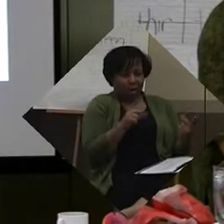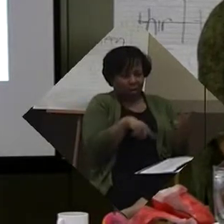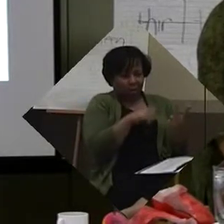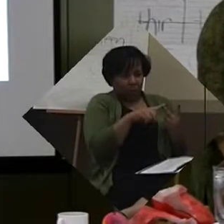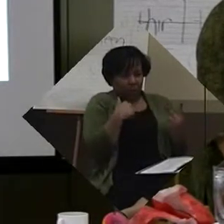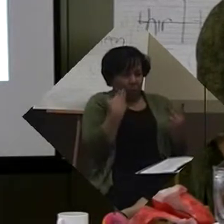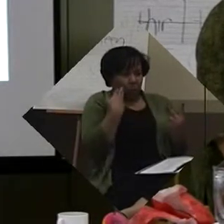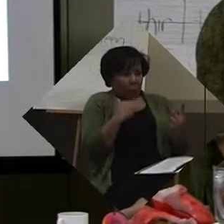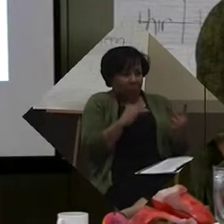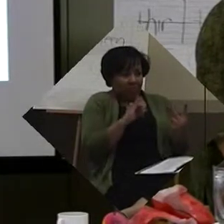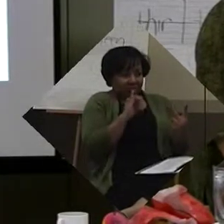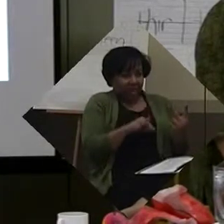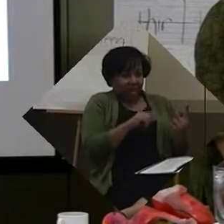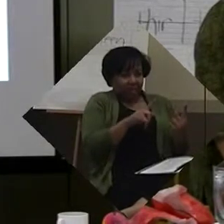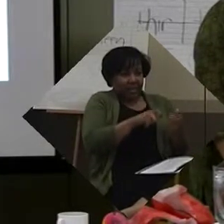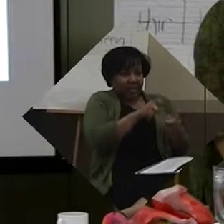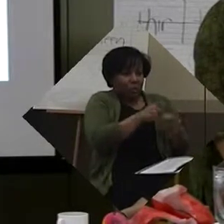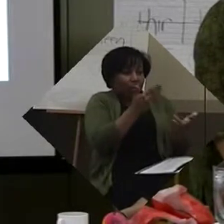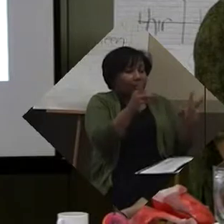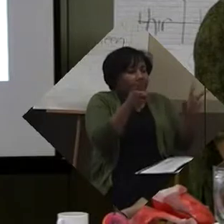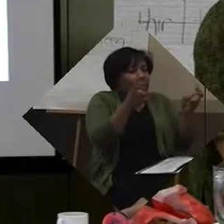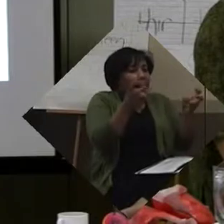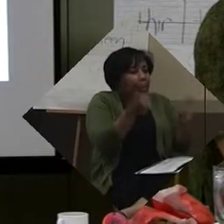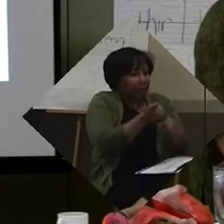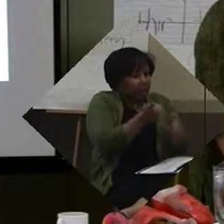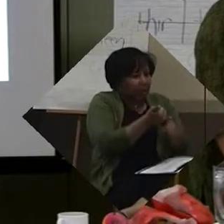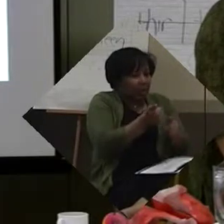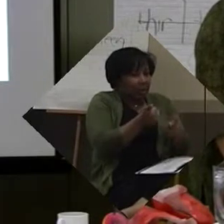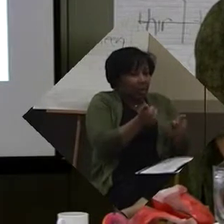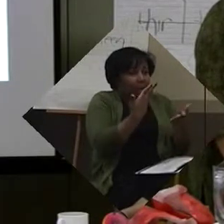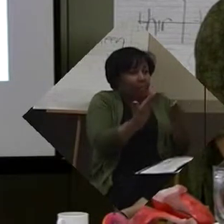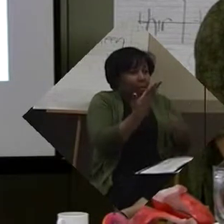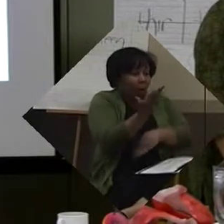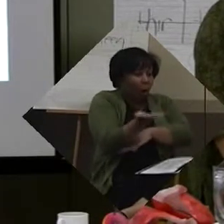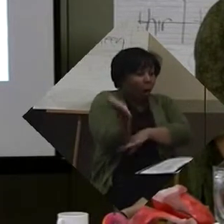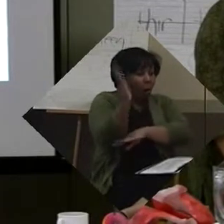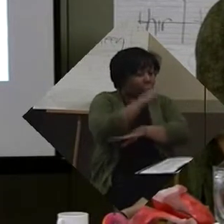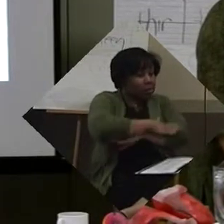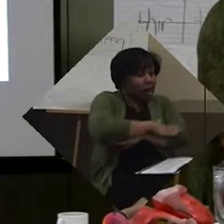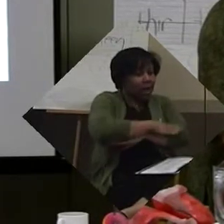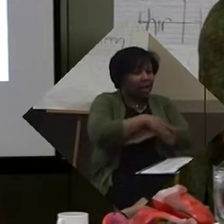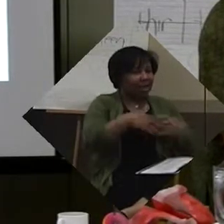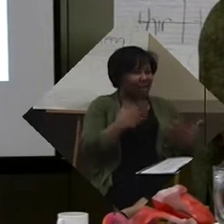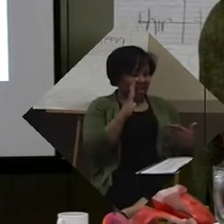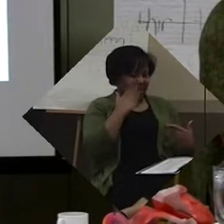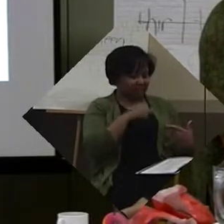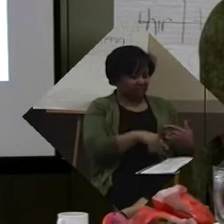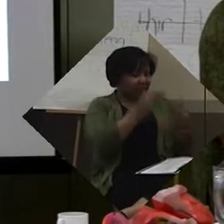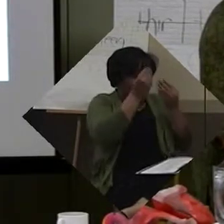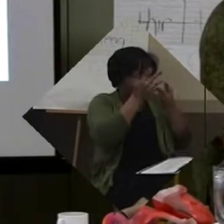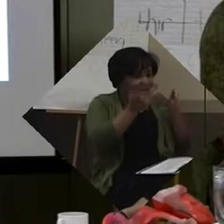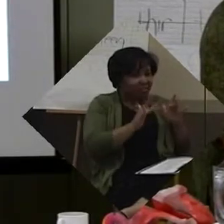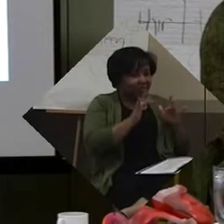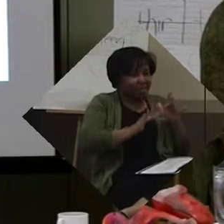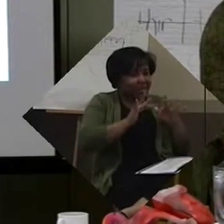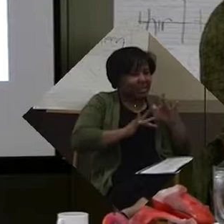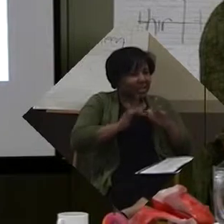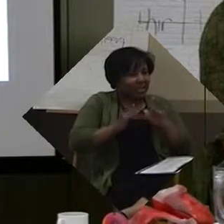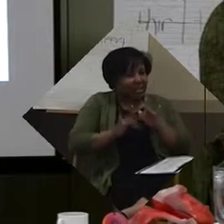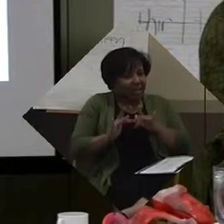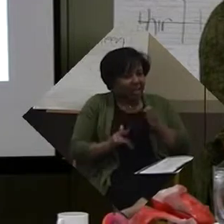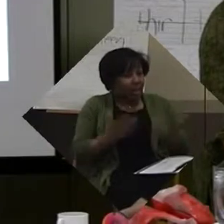know if it's the particular topic, or whether it's all day long. It just seems like there's information missing. Is it that she